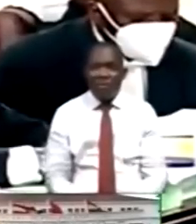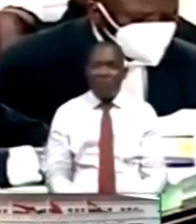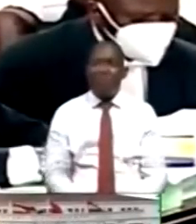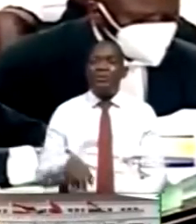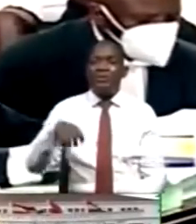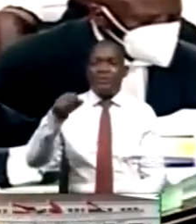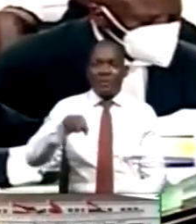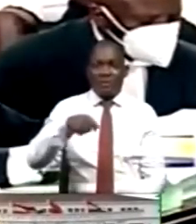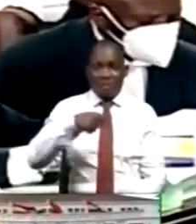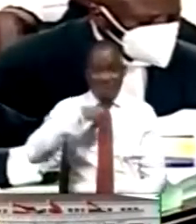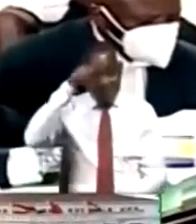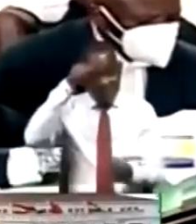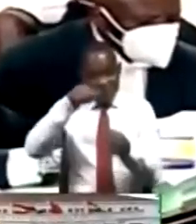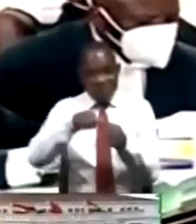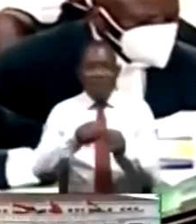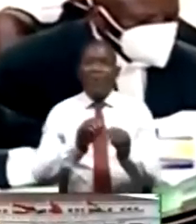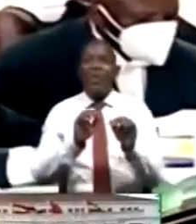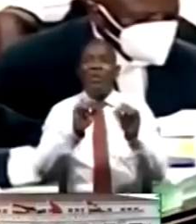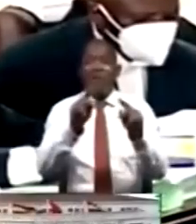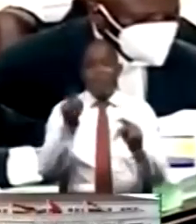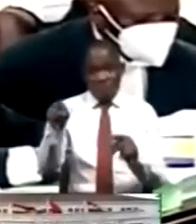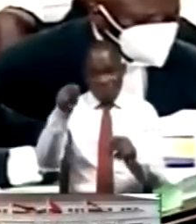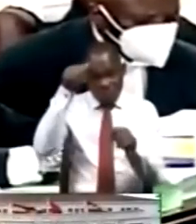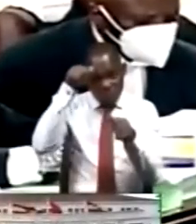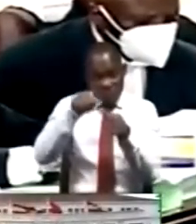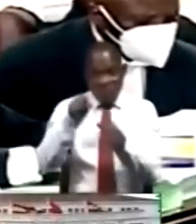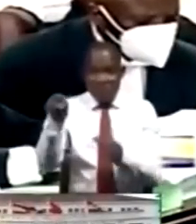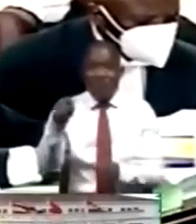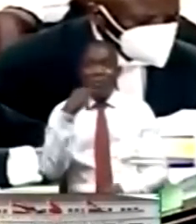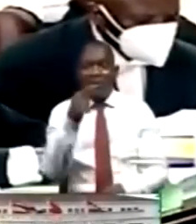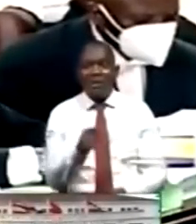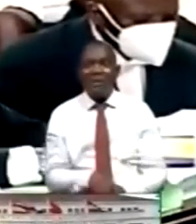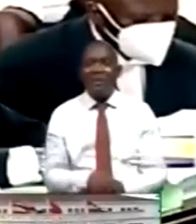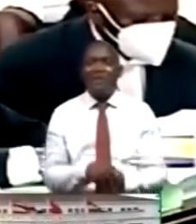Yes, I do recall. Now, you recall you said...